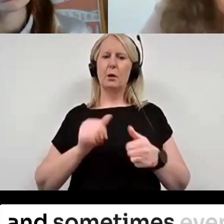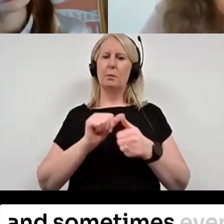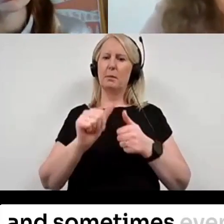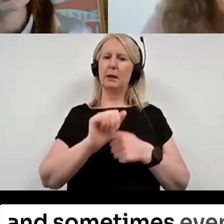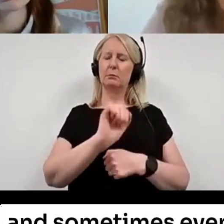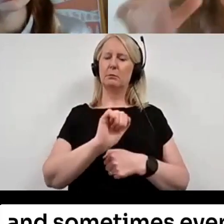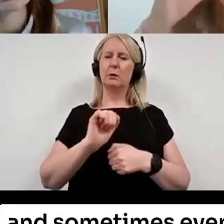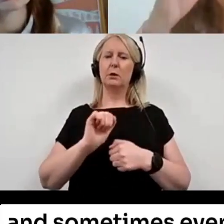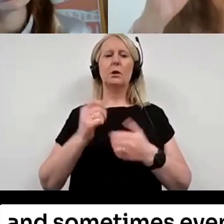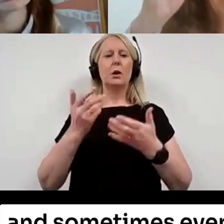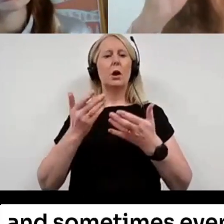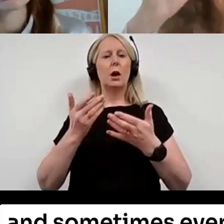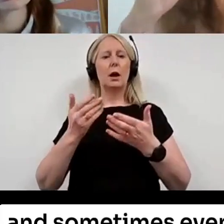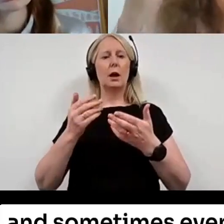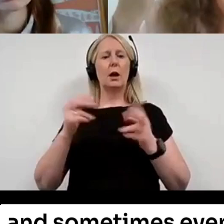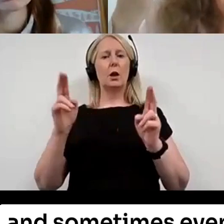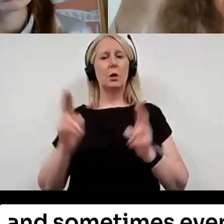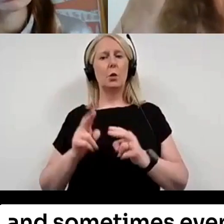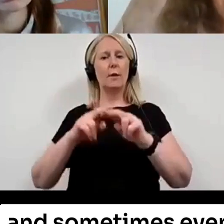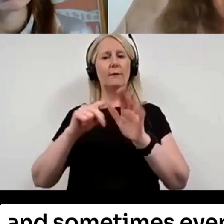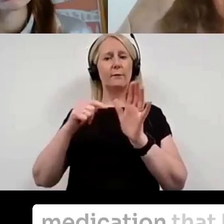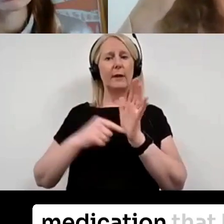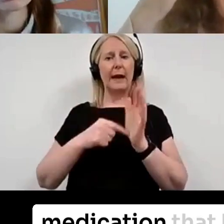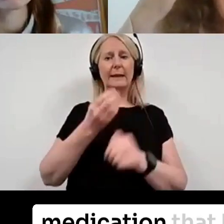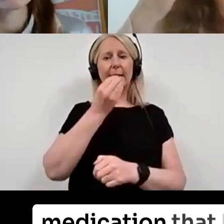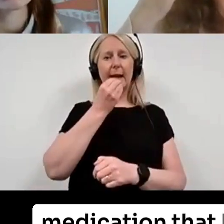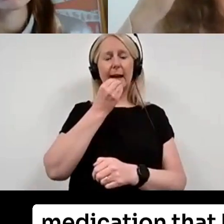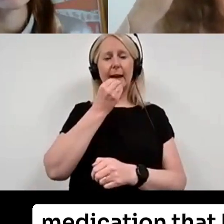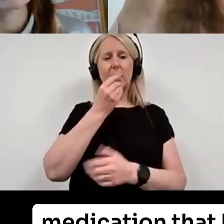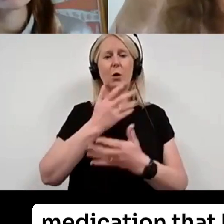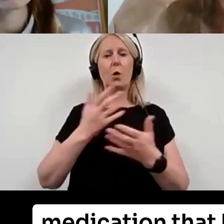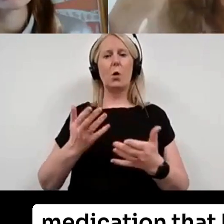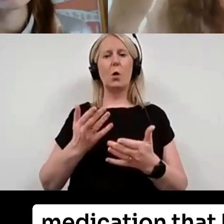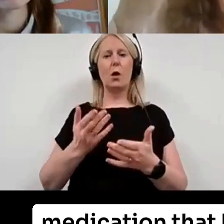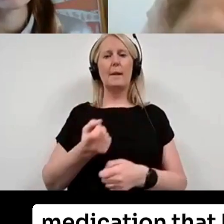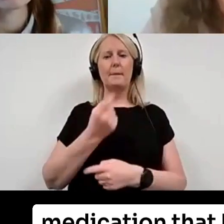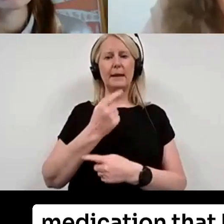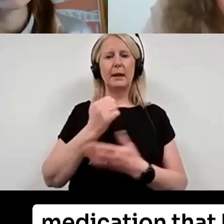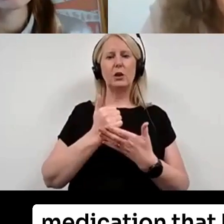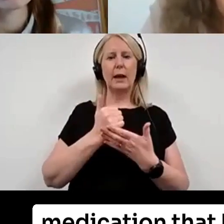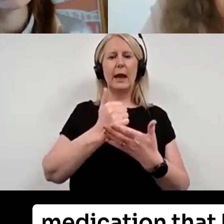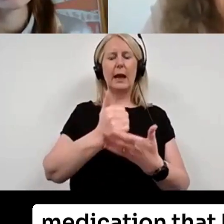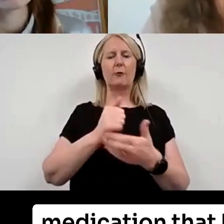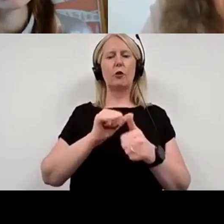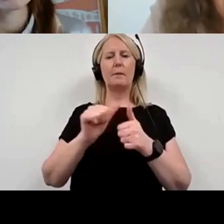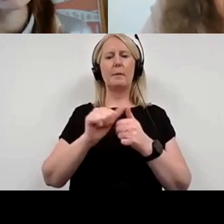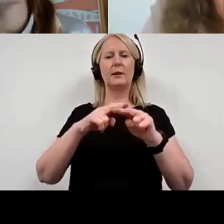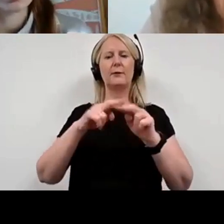and sometimes even on a particular type of medication that helps you digest fat.